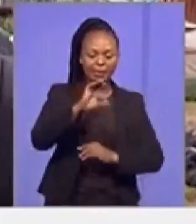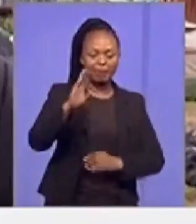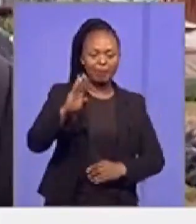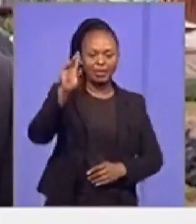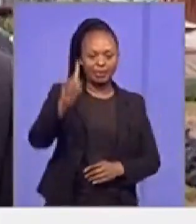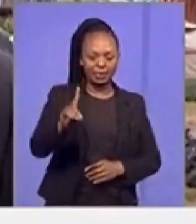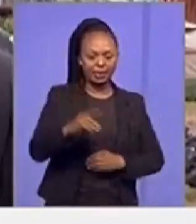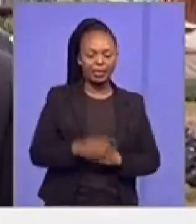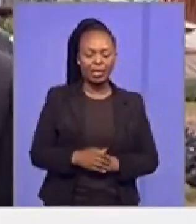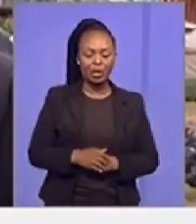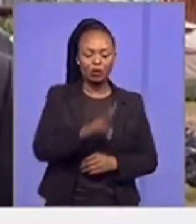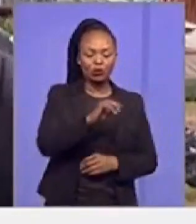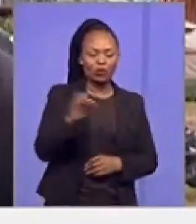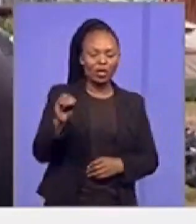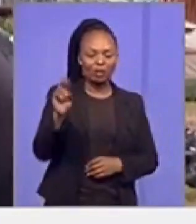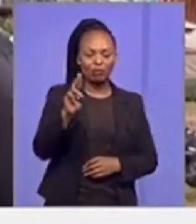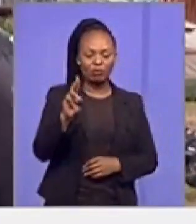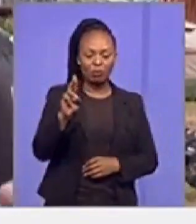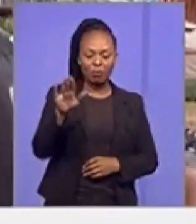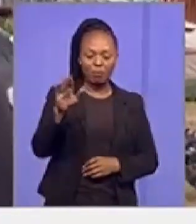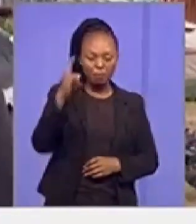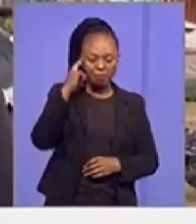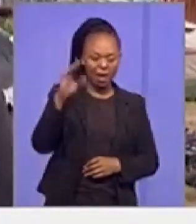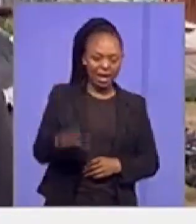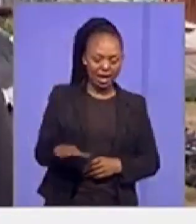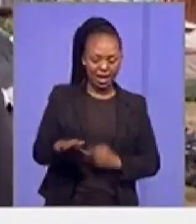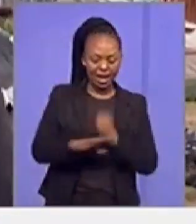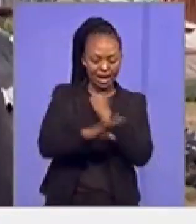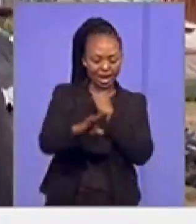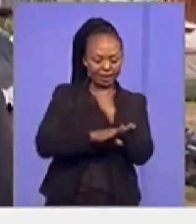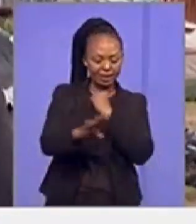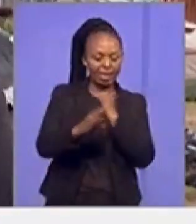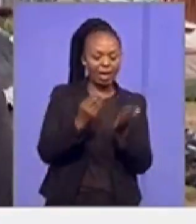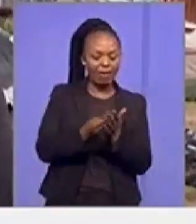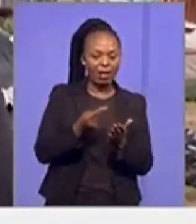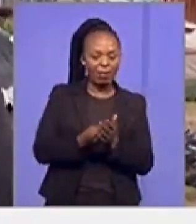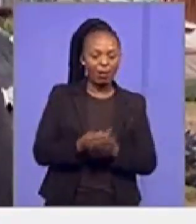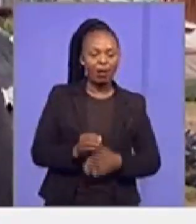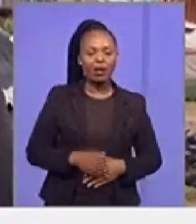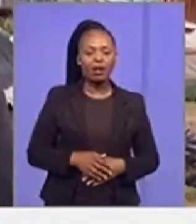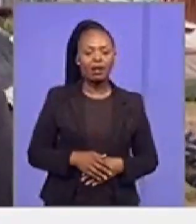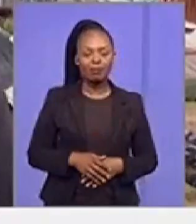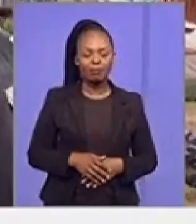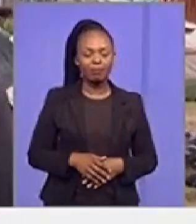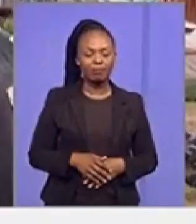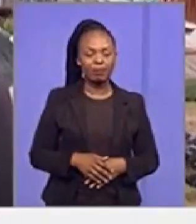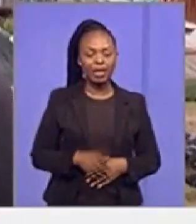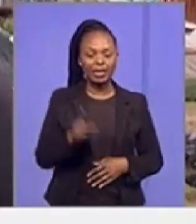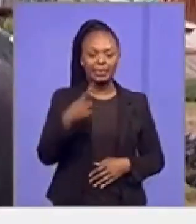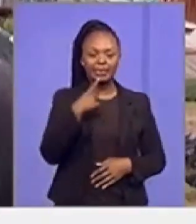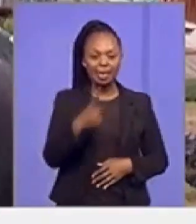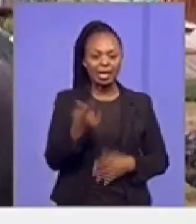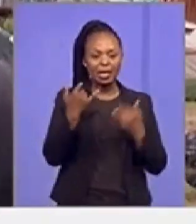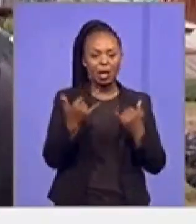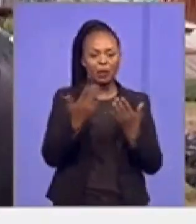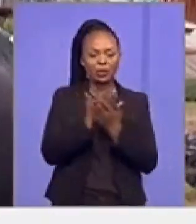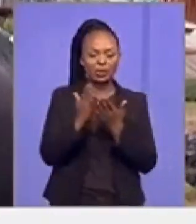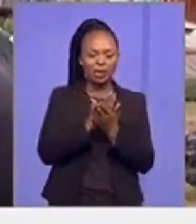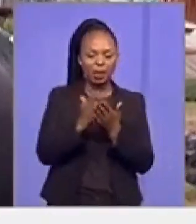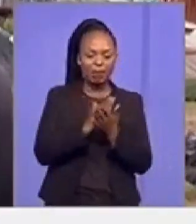shy of 200 beds available, and the new safe space that they're going to be opening is